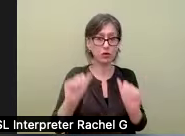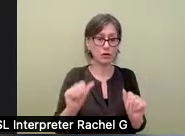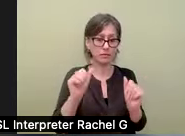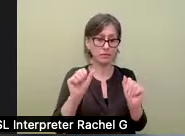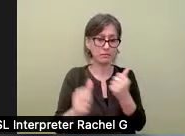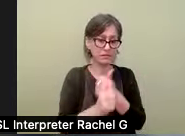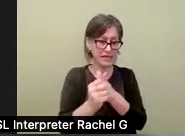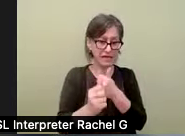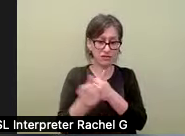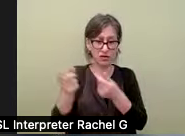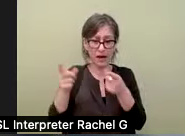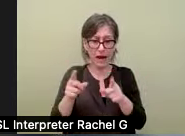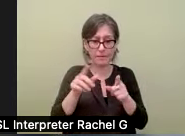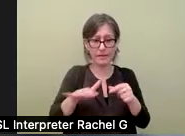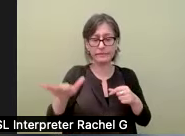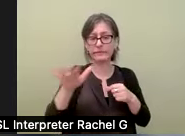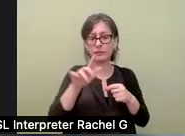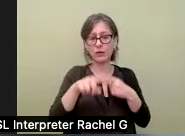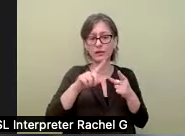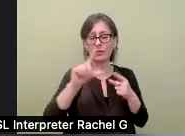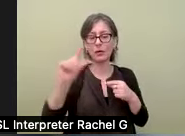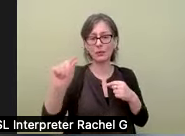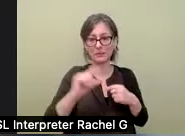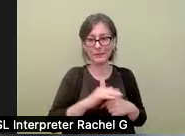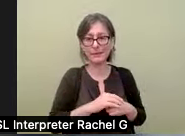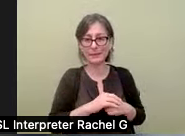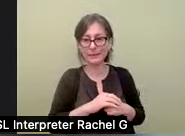potentially face when you go. Next slide.